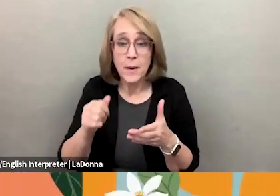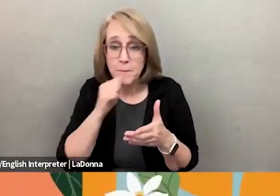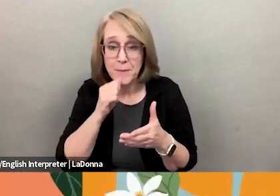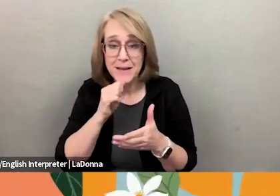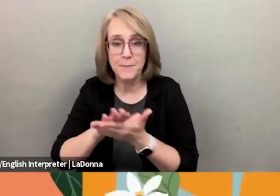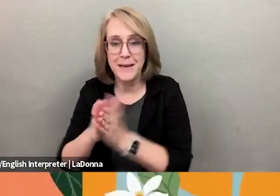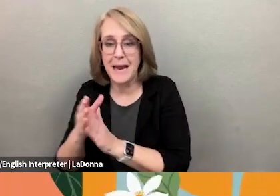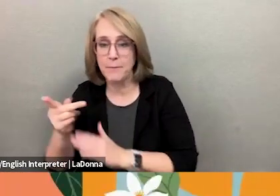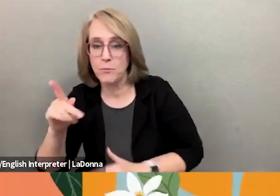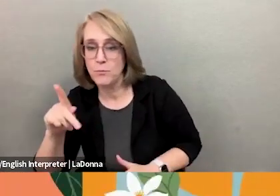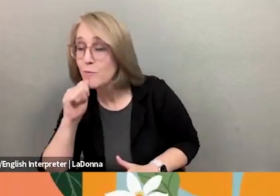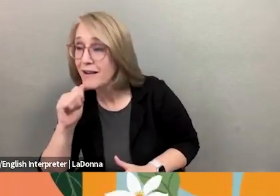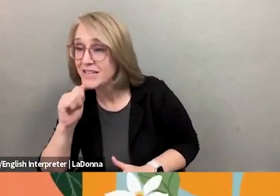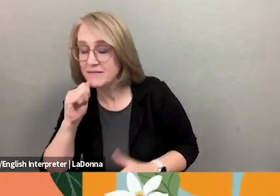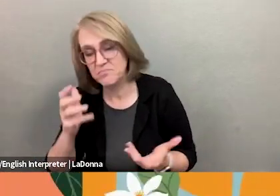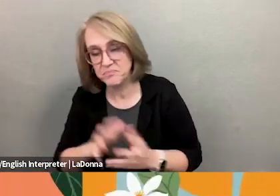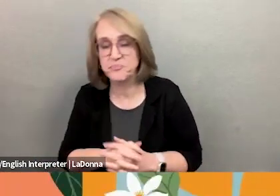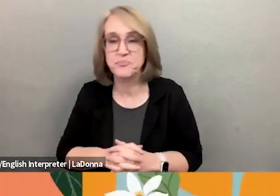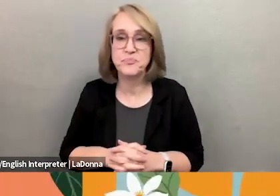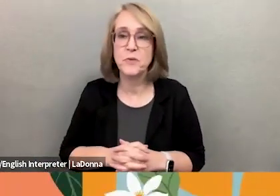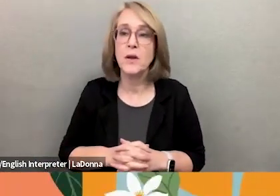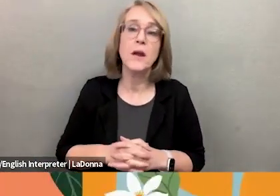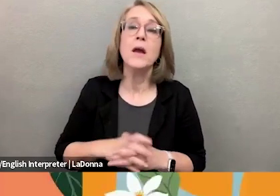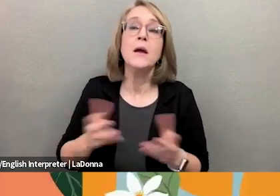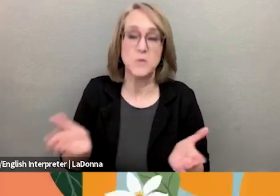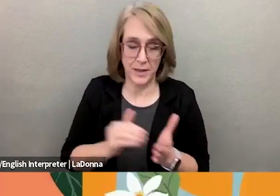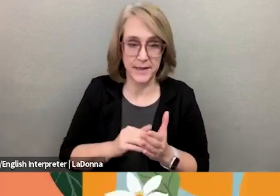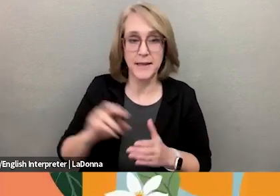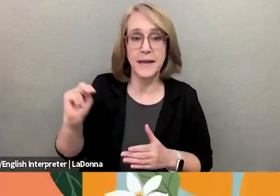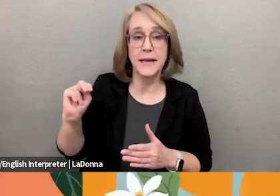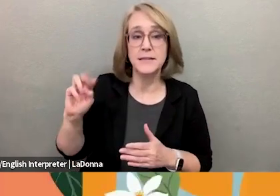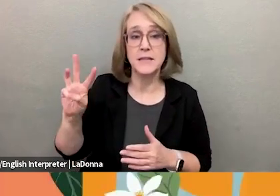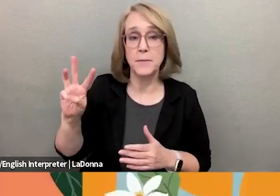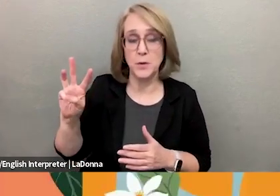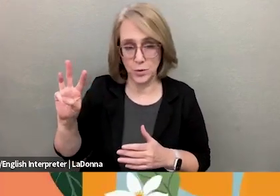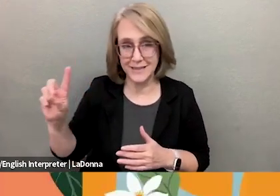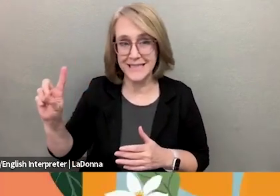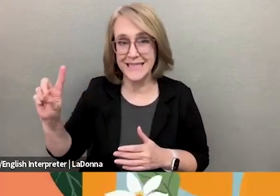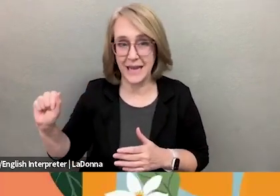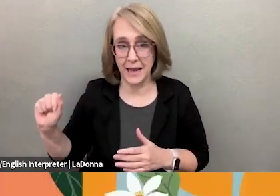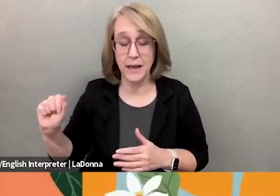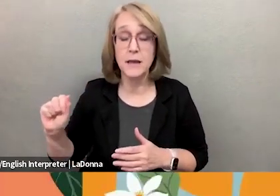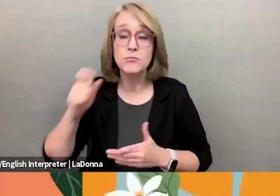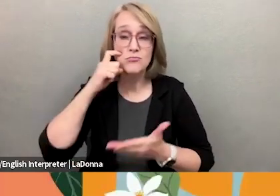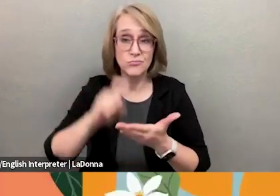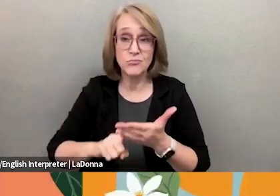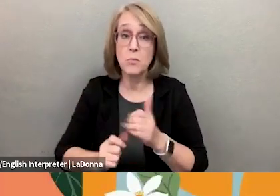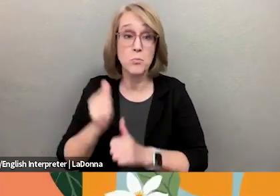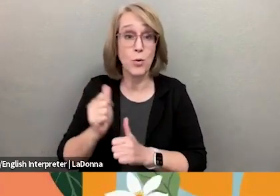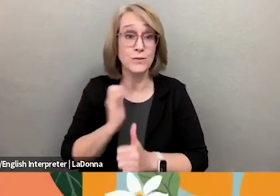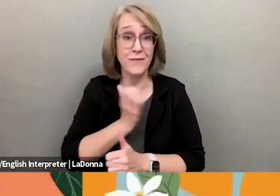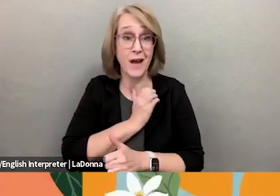slide. So at NDWA, we recognize that the majority of care done in the US is